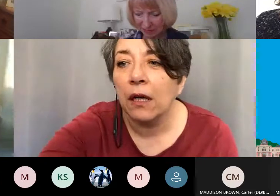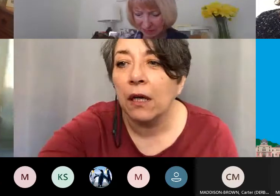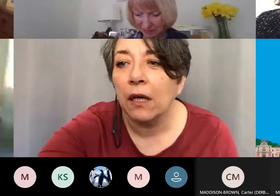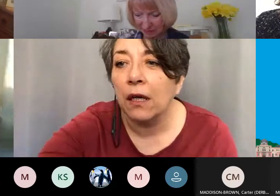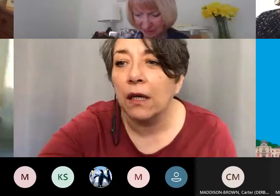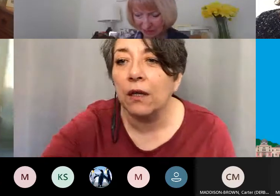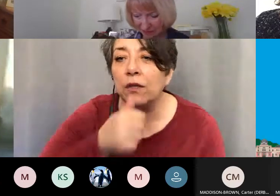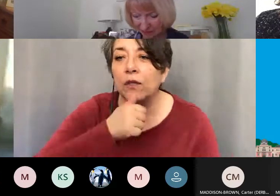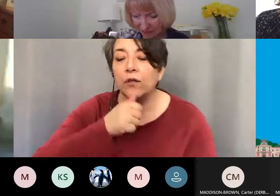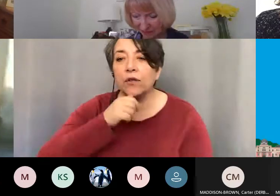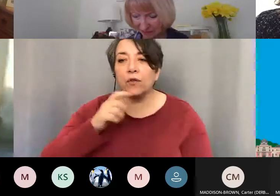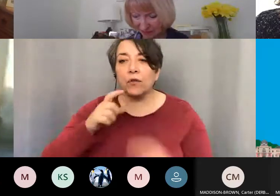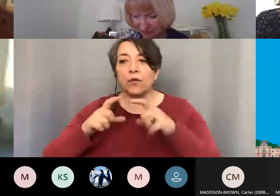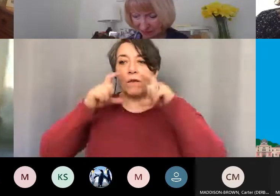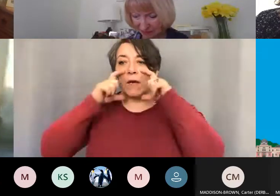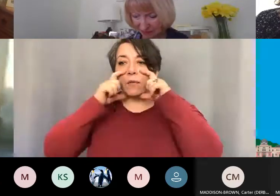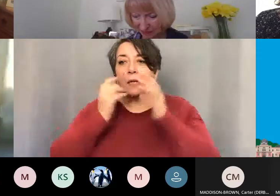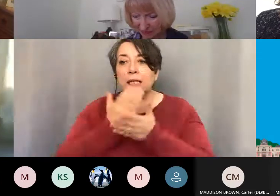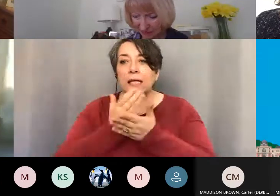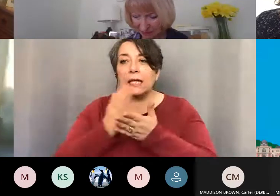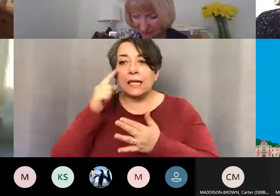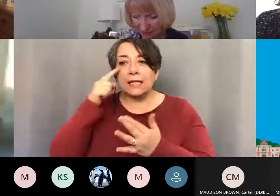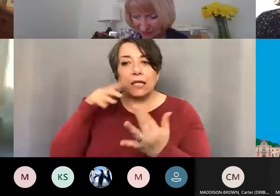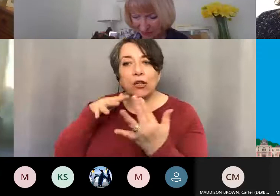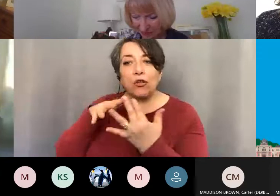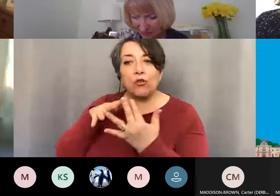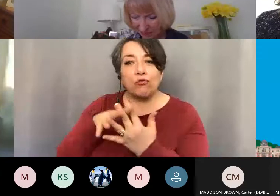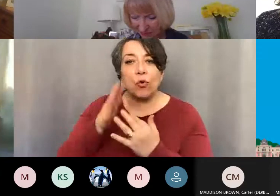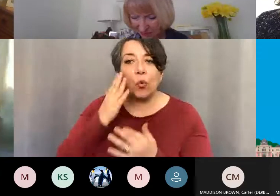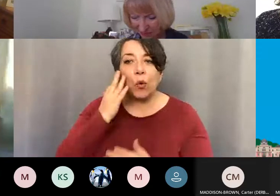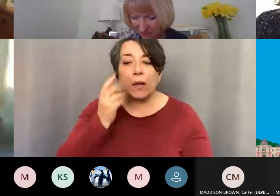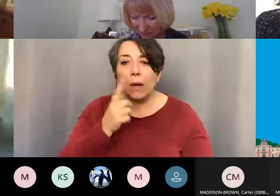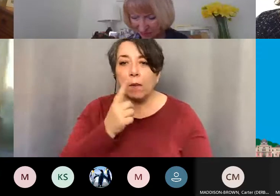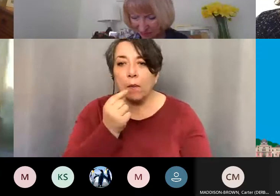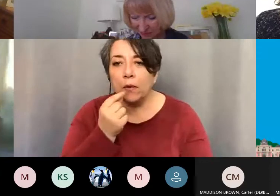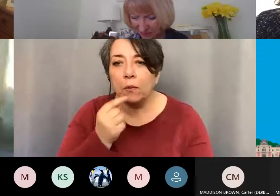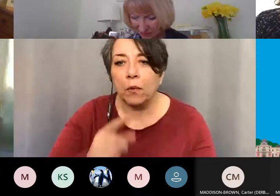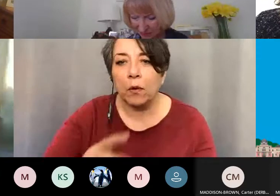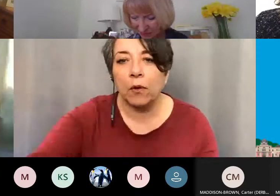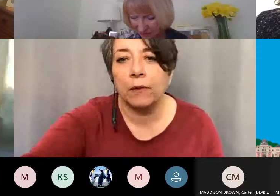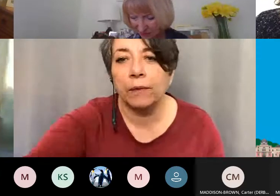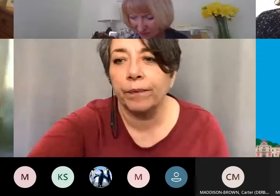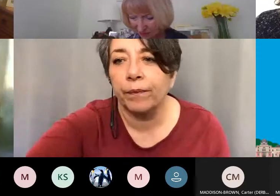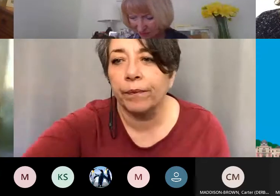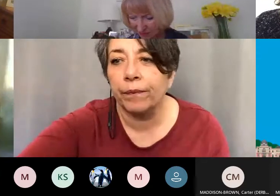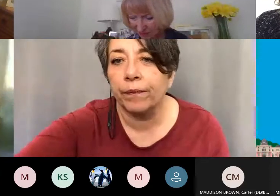are suitable. It is an enormous help. Thank you very much.